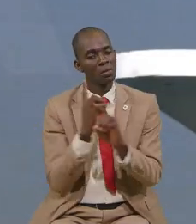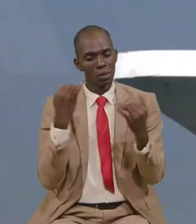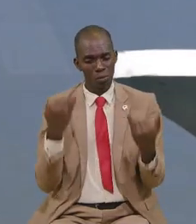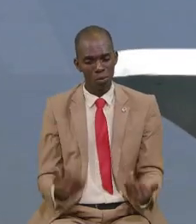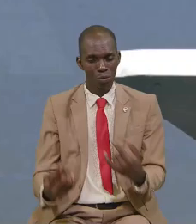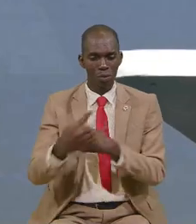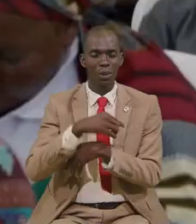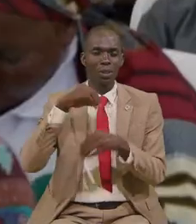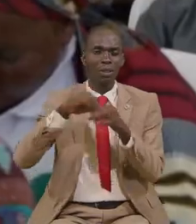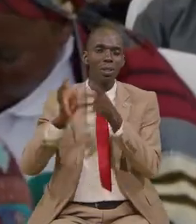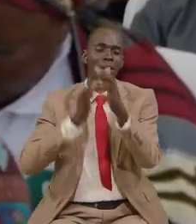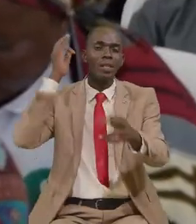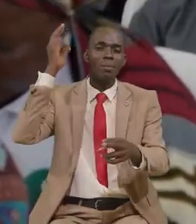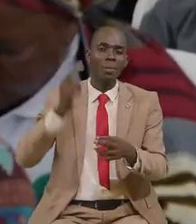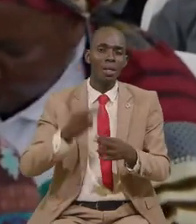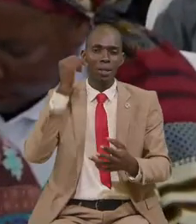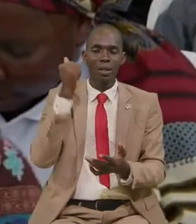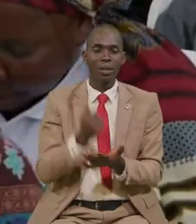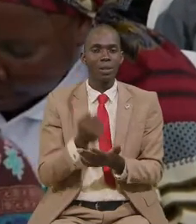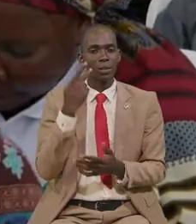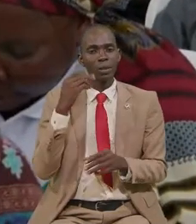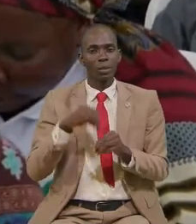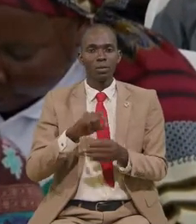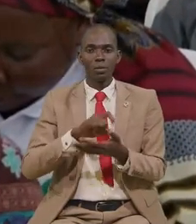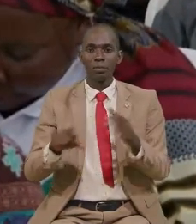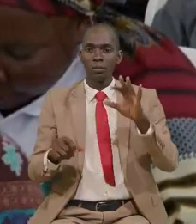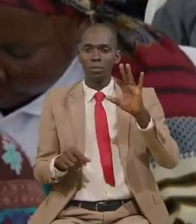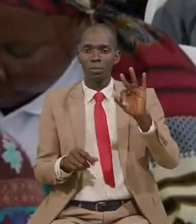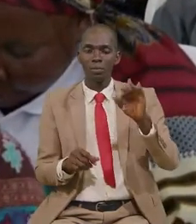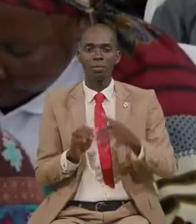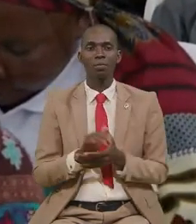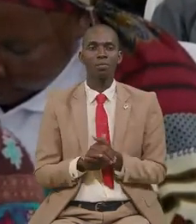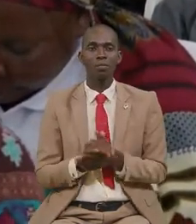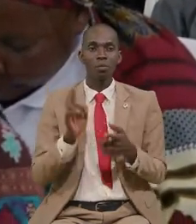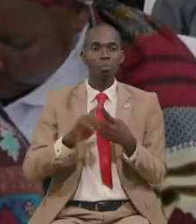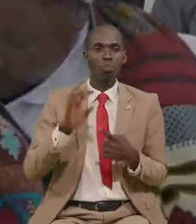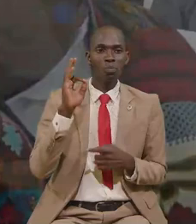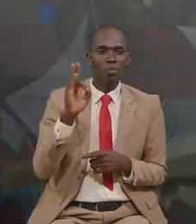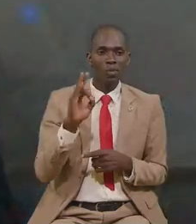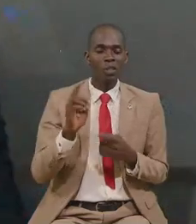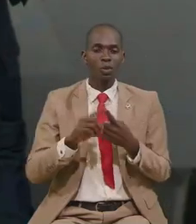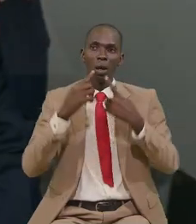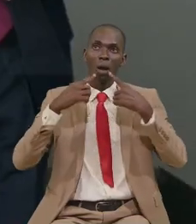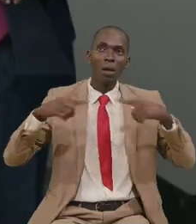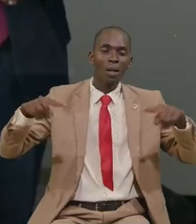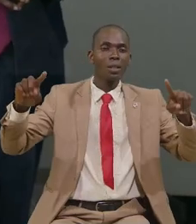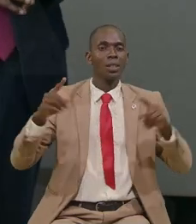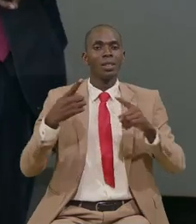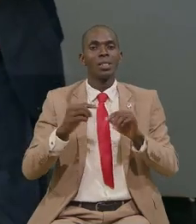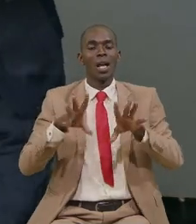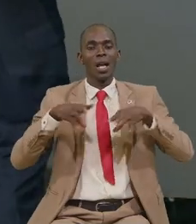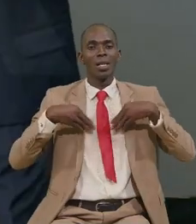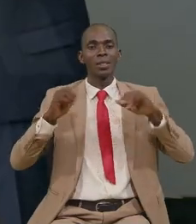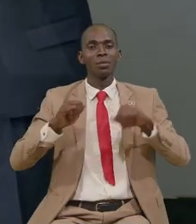in Jesus' name. Look at verse 19. Verse 19, to preach, to proclaim the acceptable